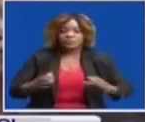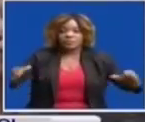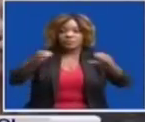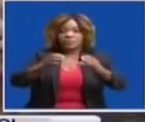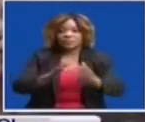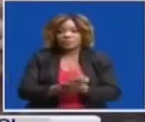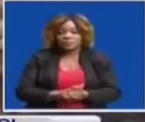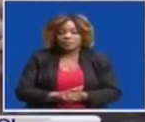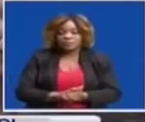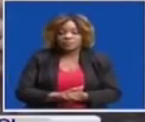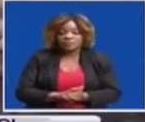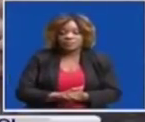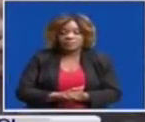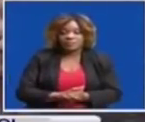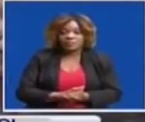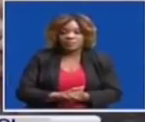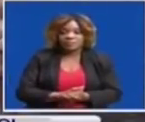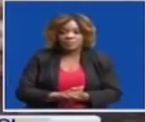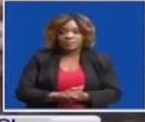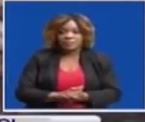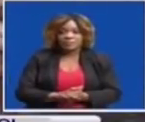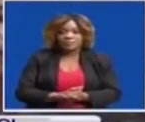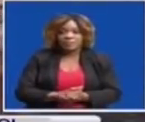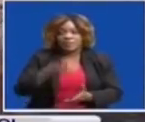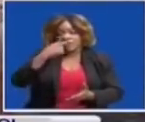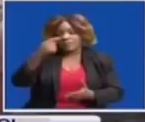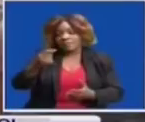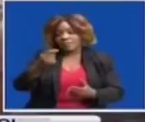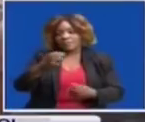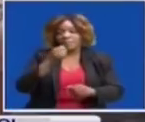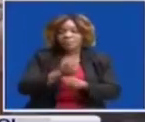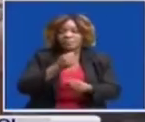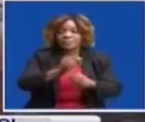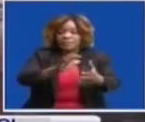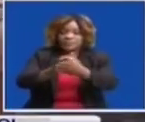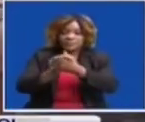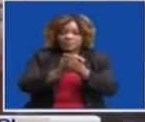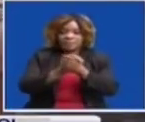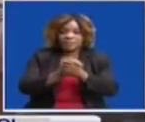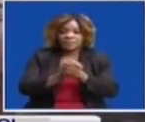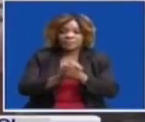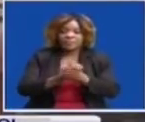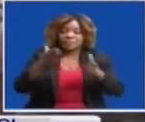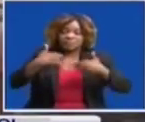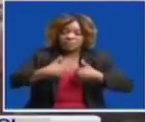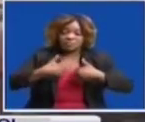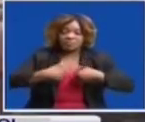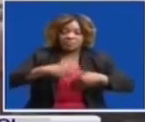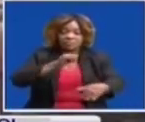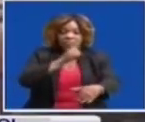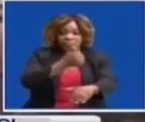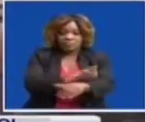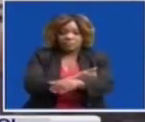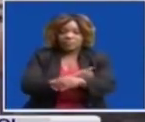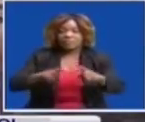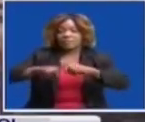Such fellowships help to remind one another of respecting those in authority at various levels.